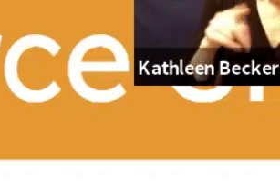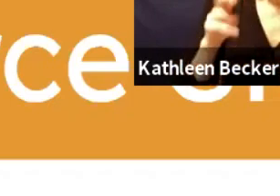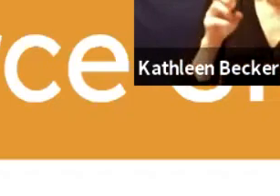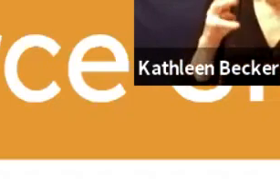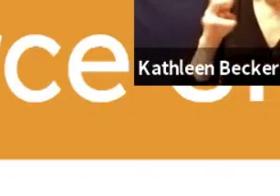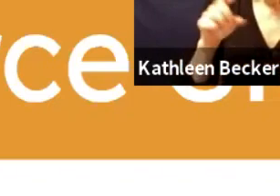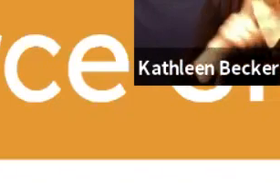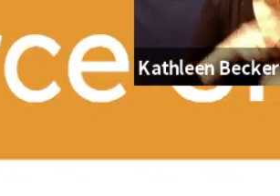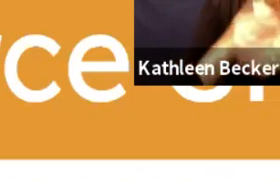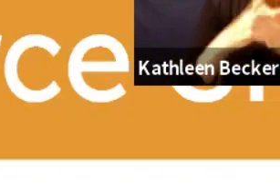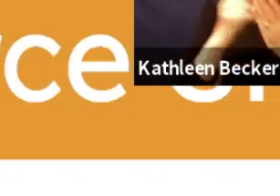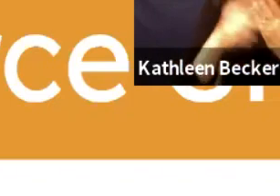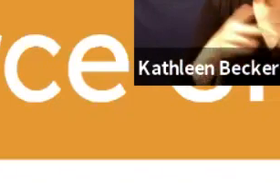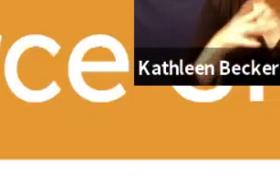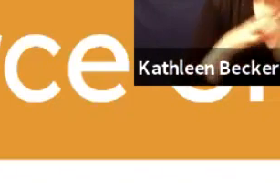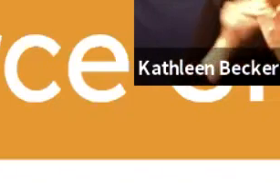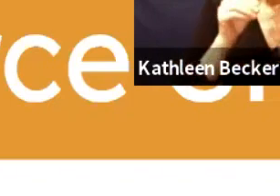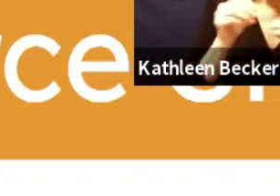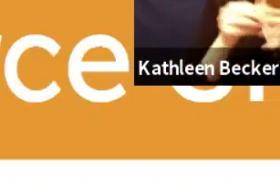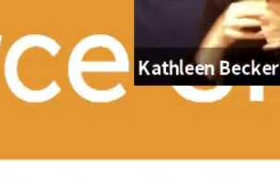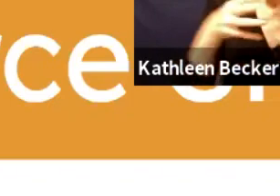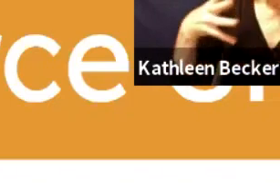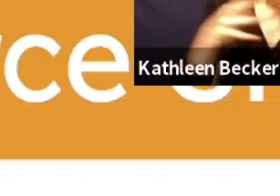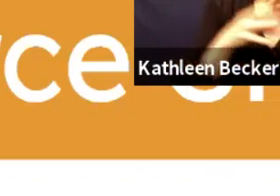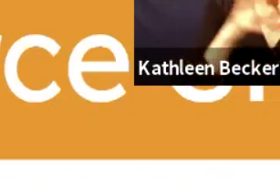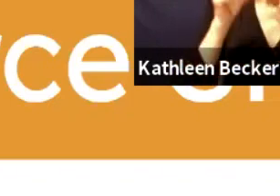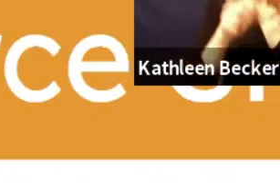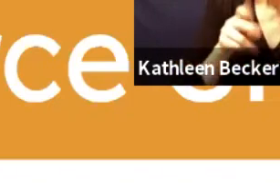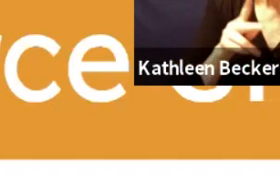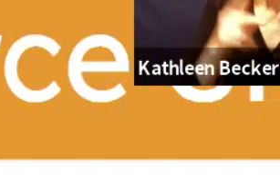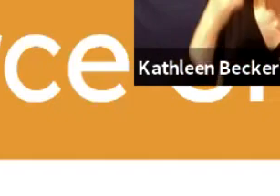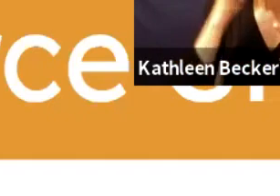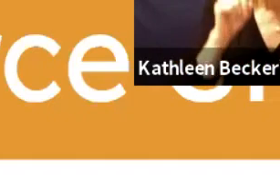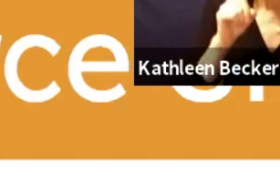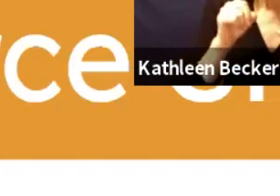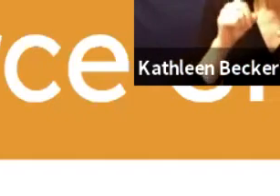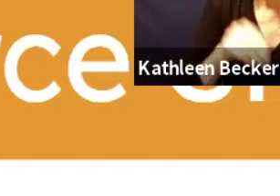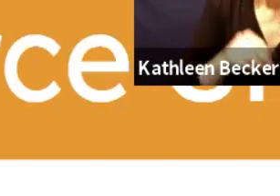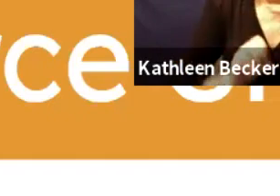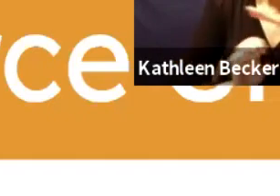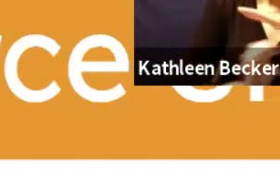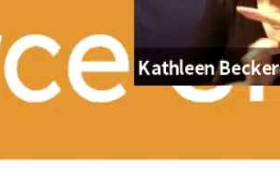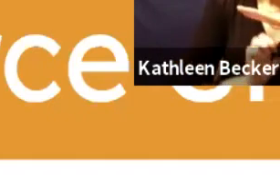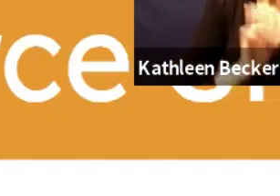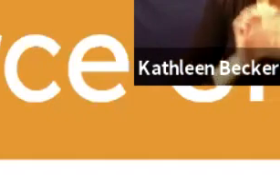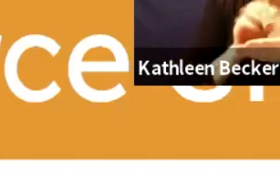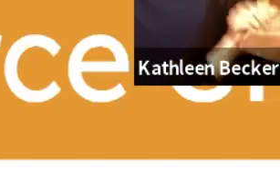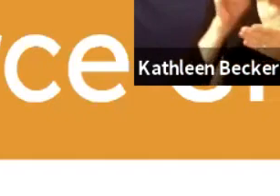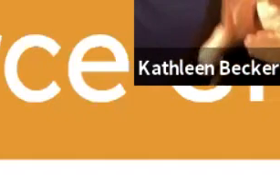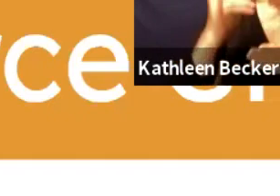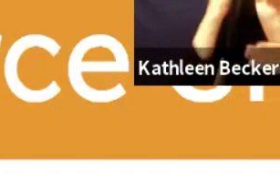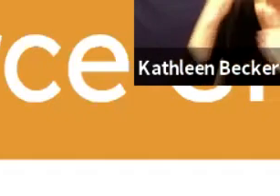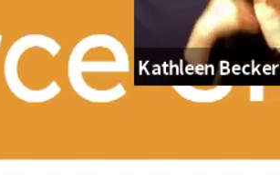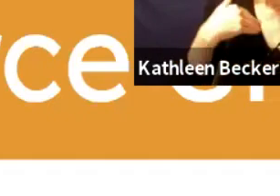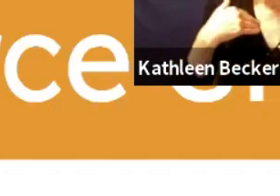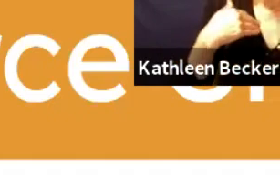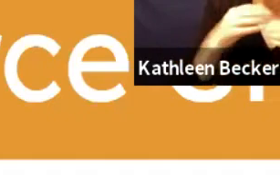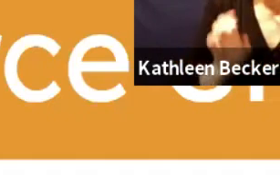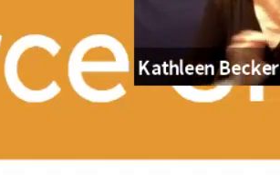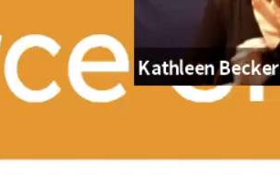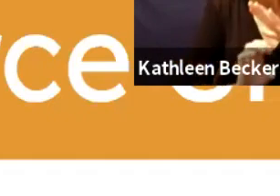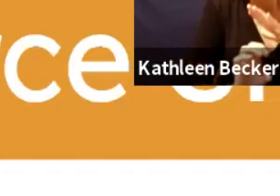programs to learn more about expanded learning opportunities for primary students. So if you have some